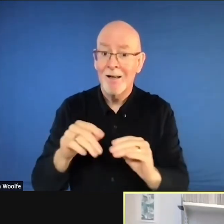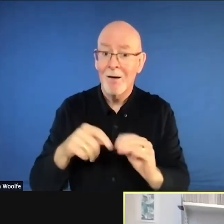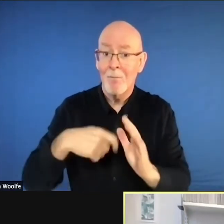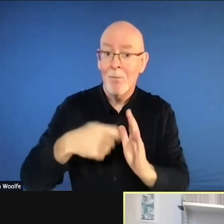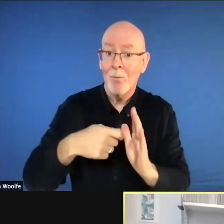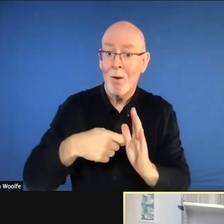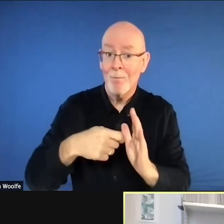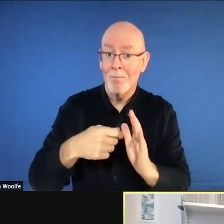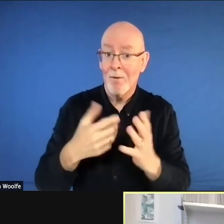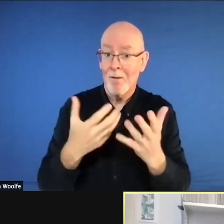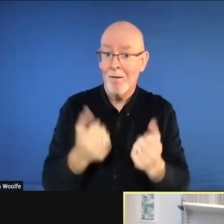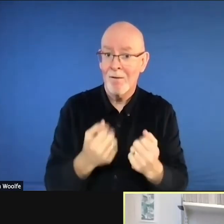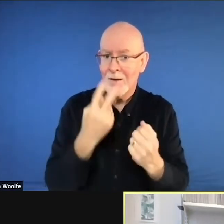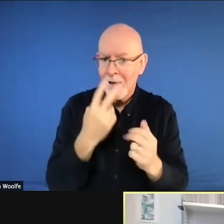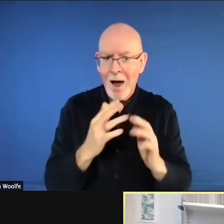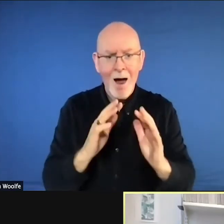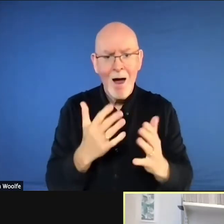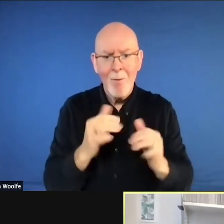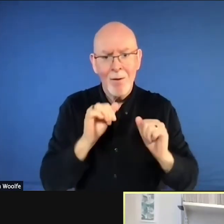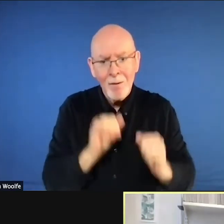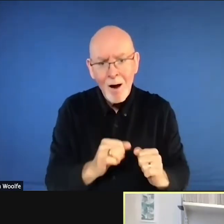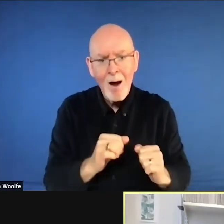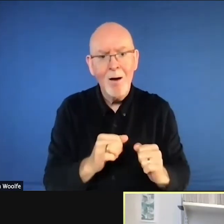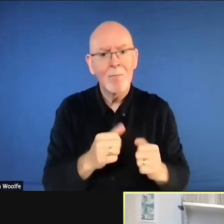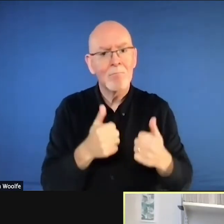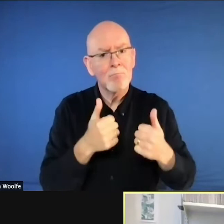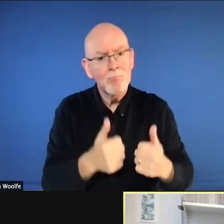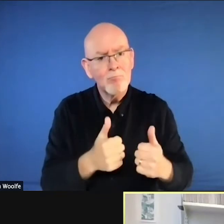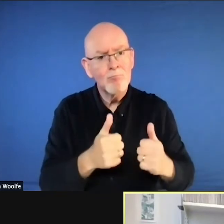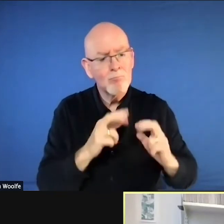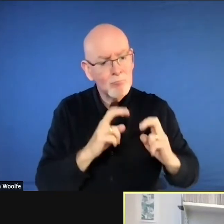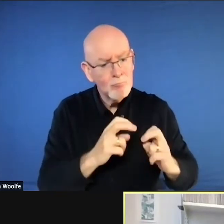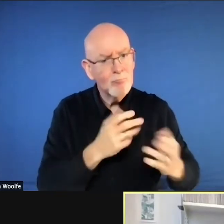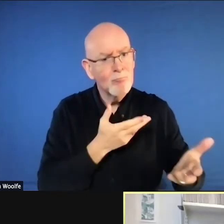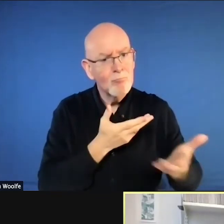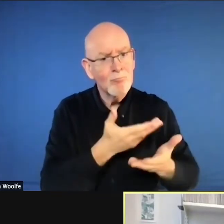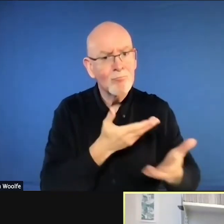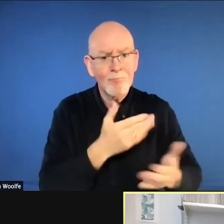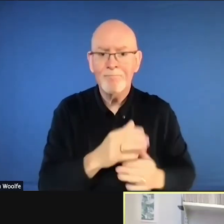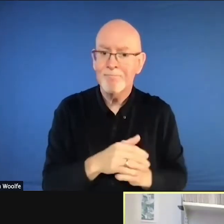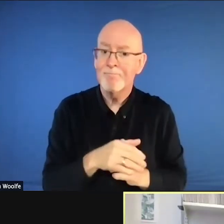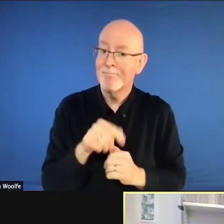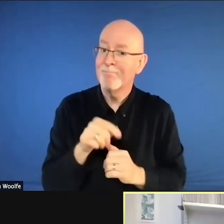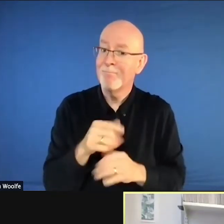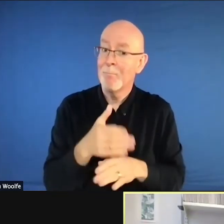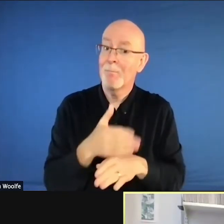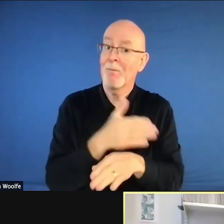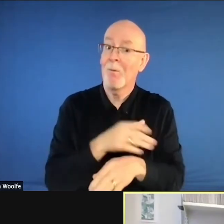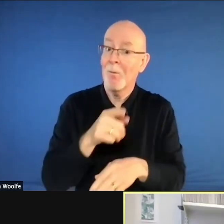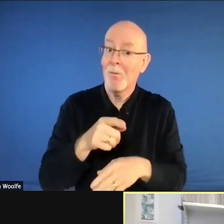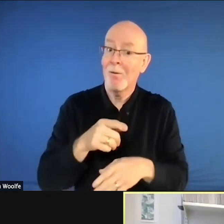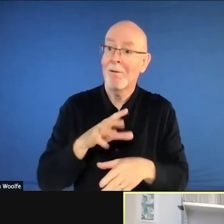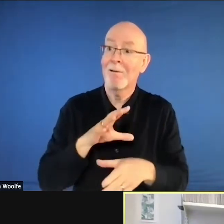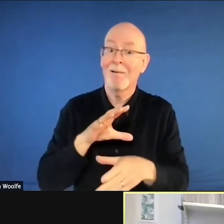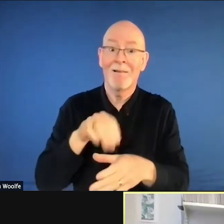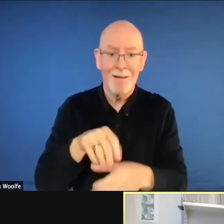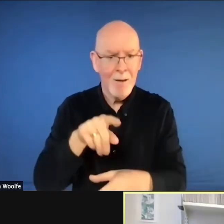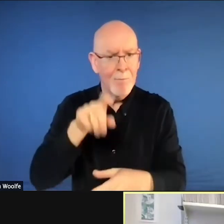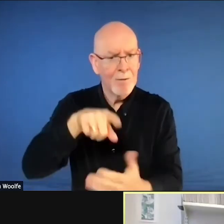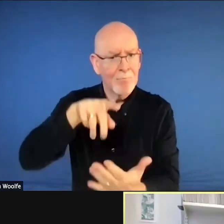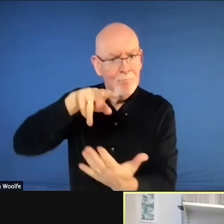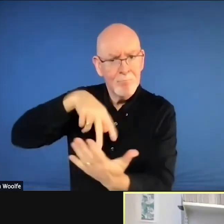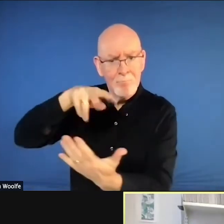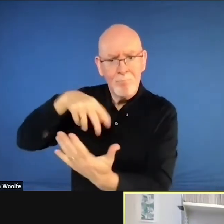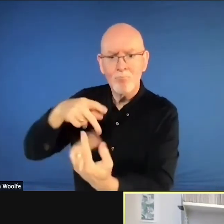there. Ask them before you even start asking your questions, what are the appropriate